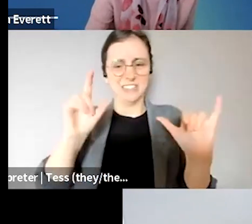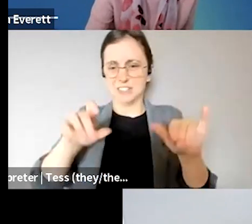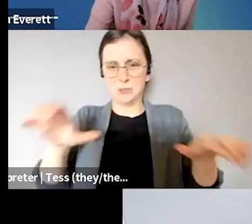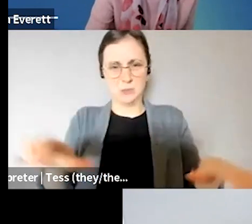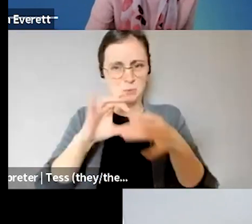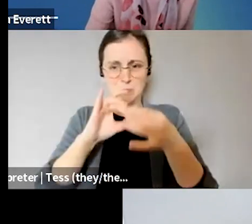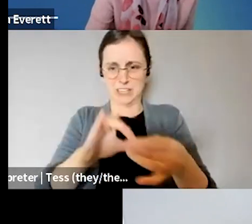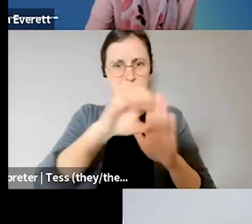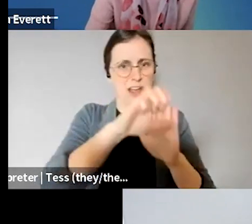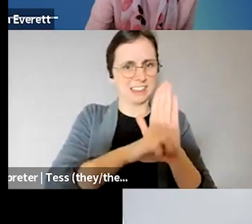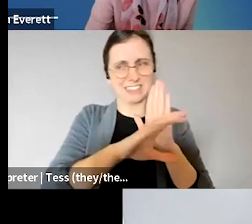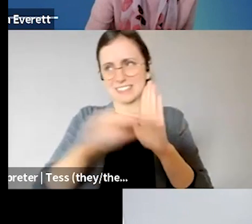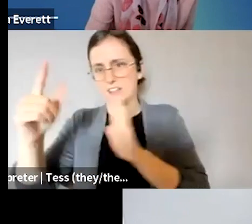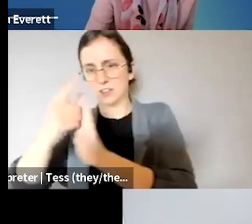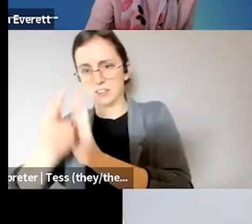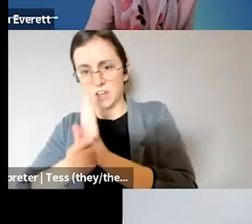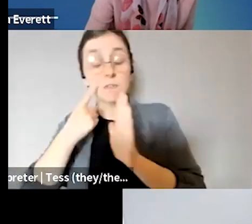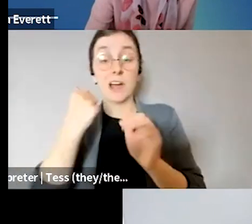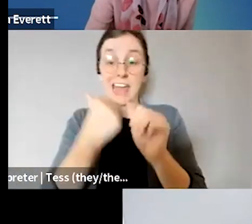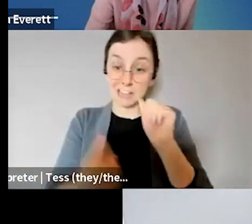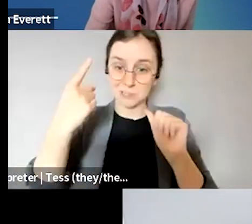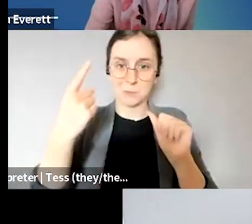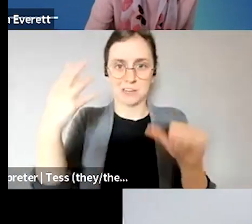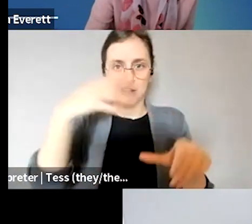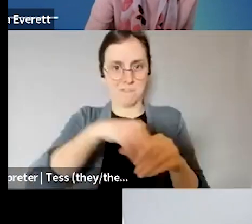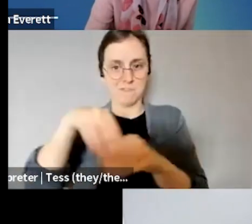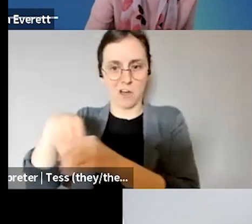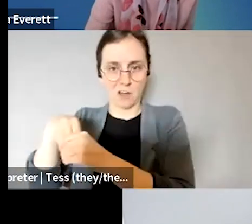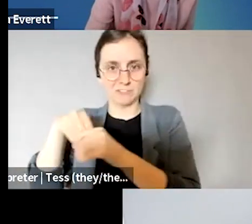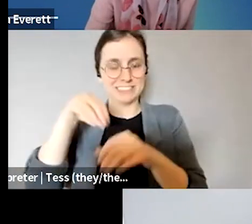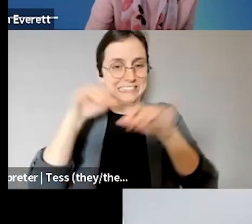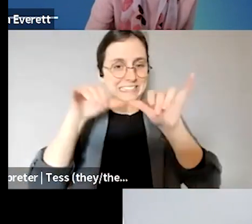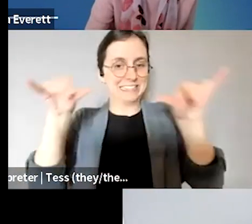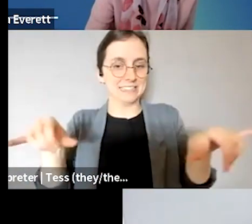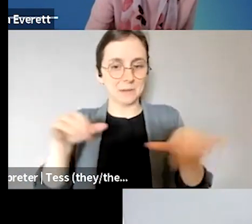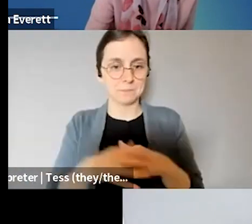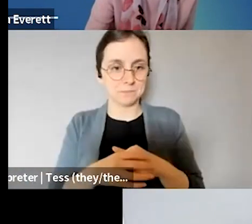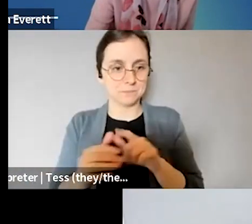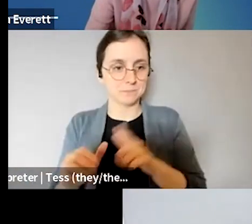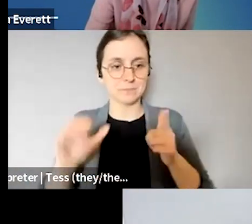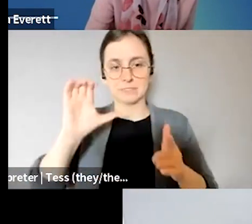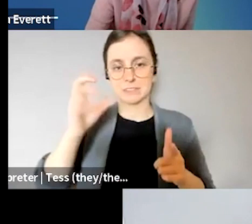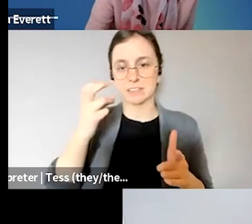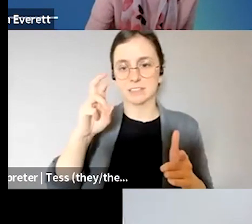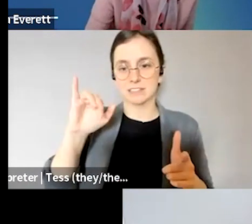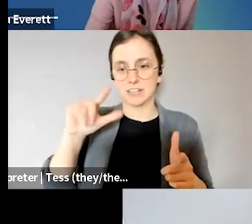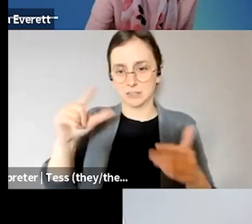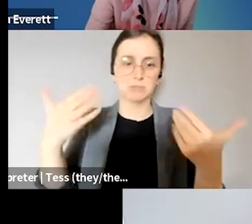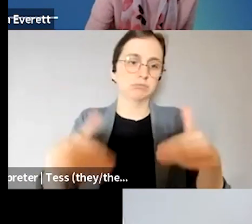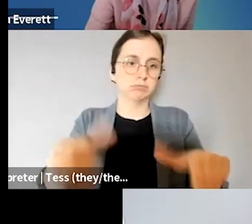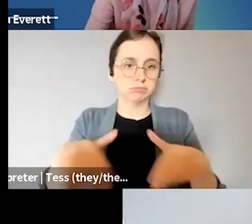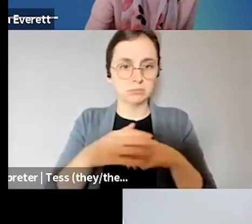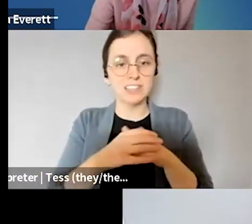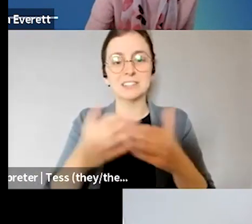to law for everybody involved in the system. Well, with that, I want to